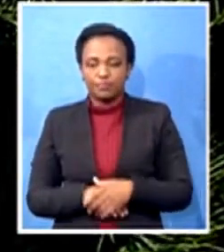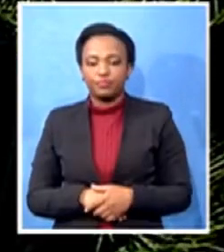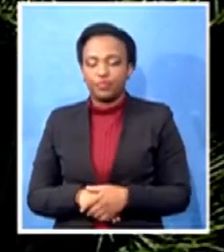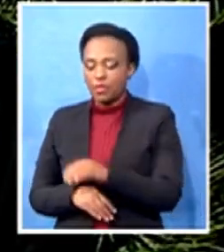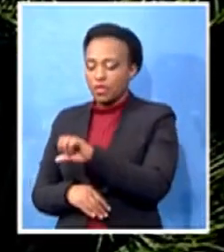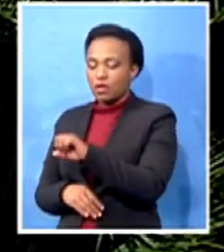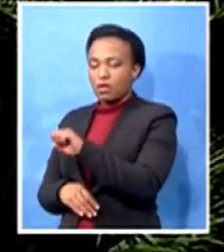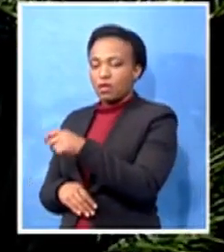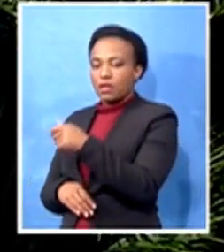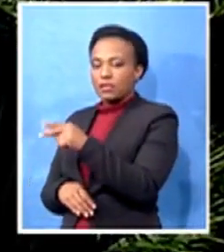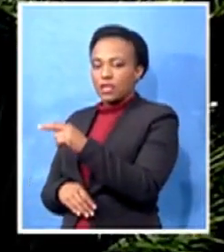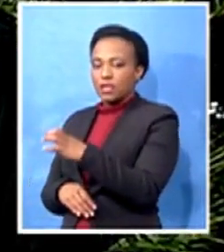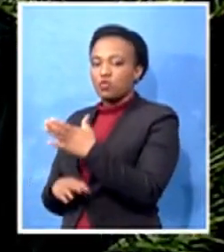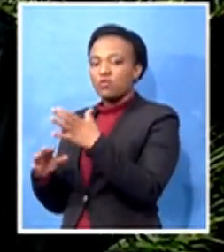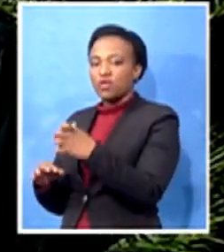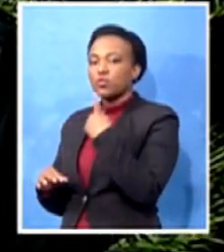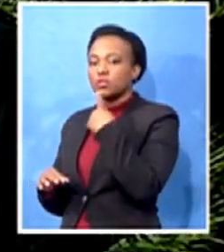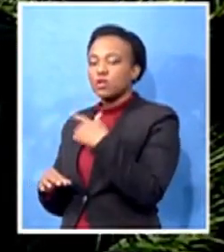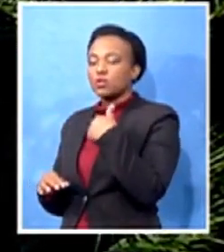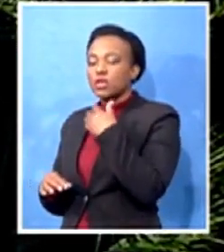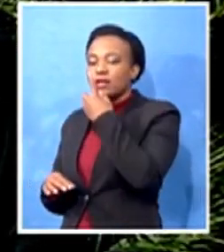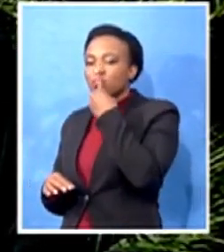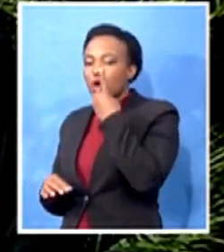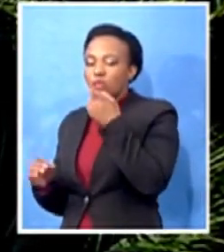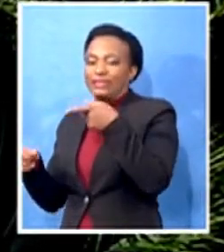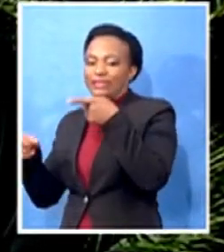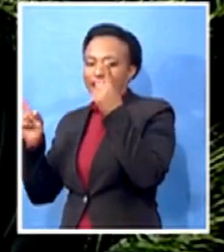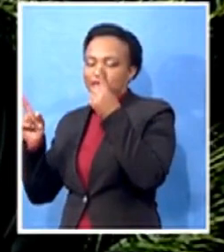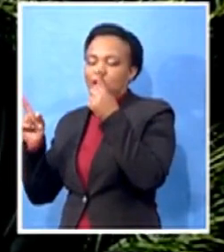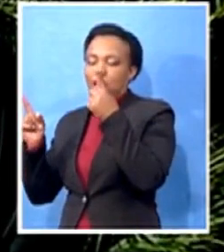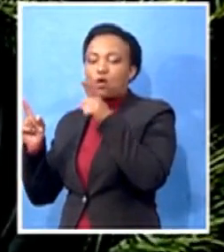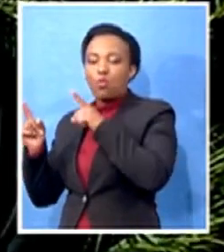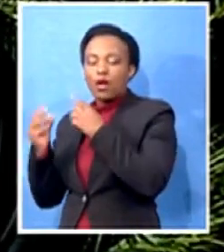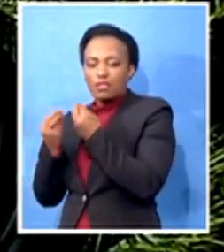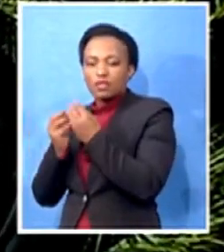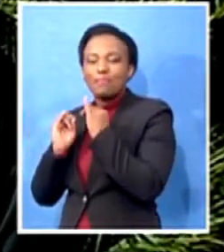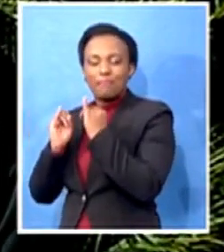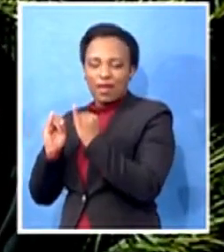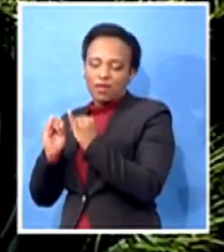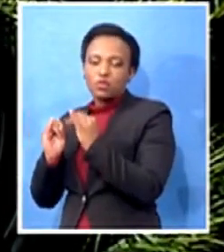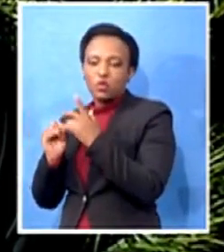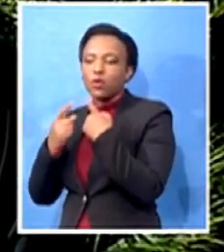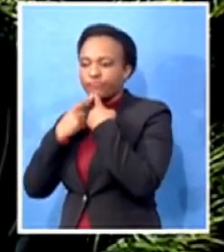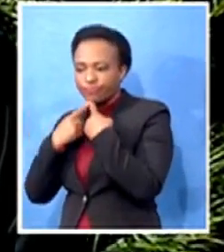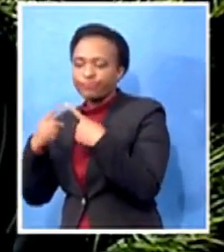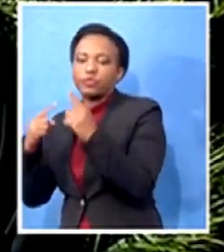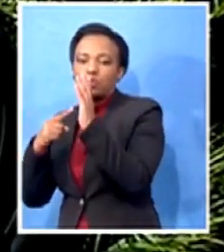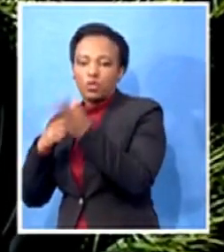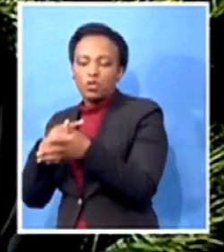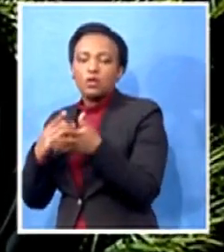drought disaster again in the metro because things are so bad. Yes, I've already written to province and to the National Disaster Management